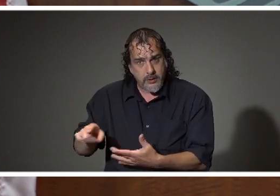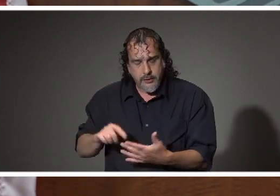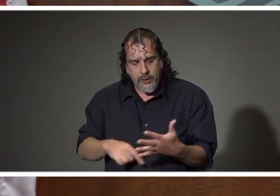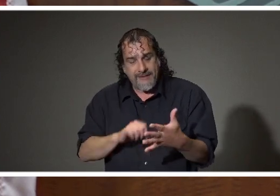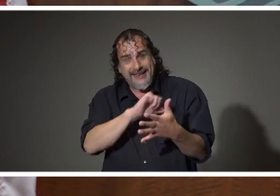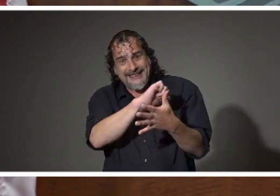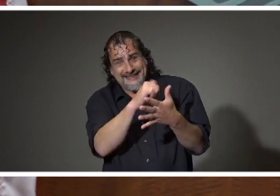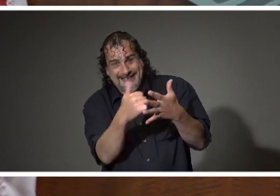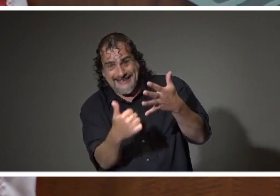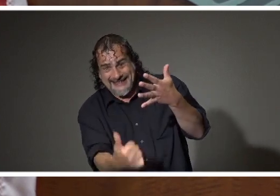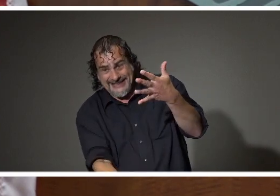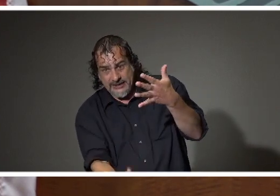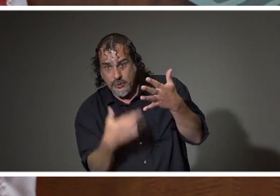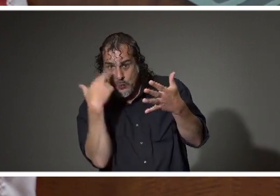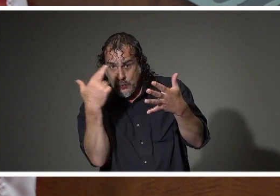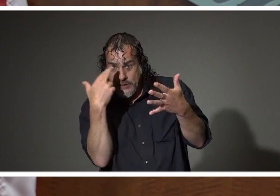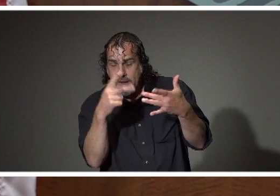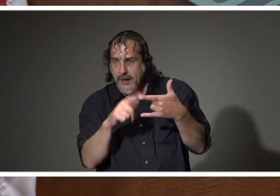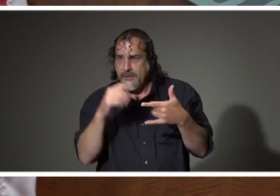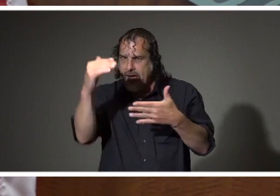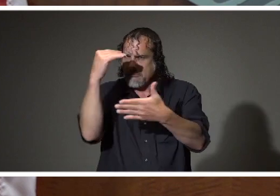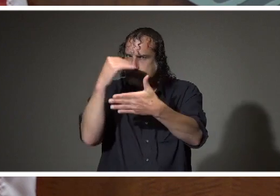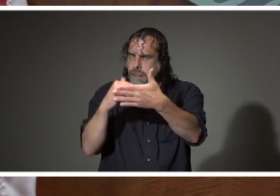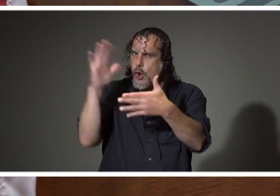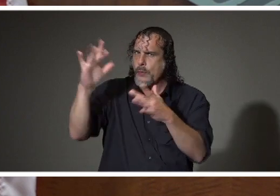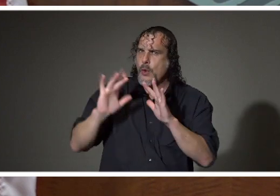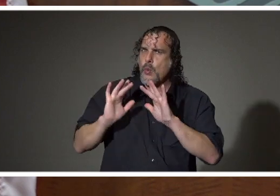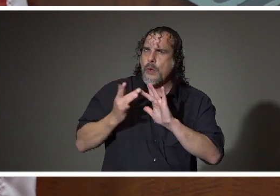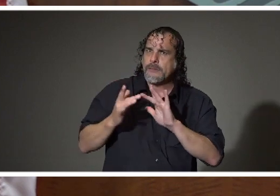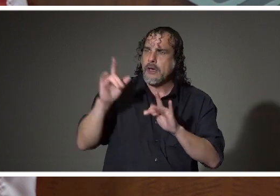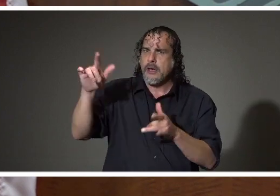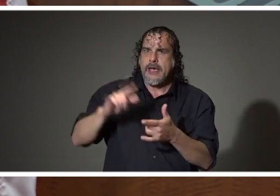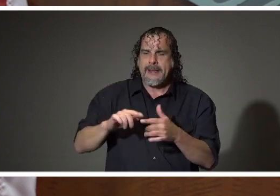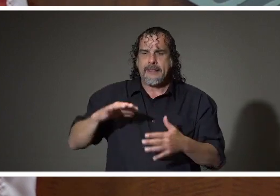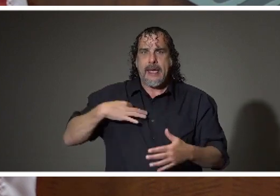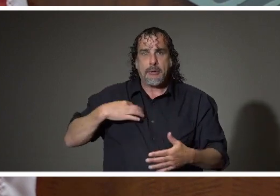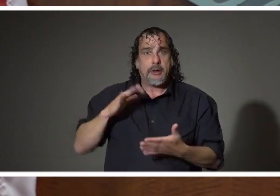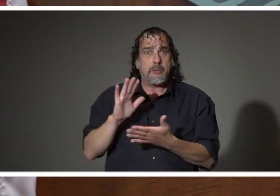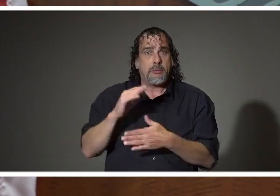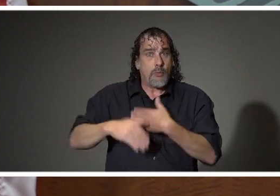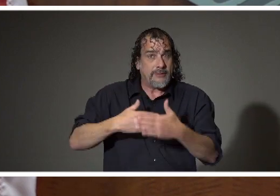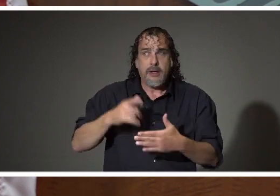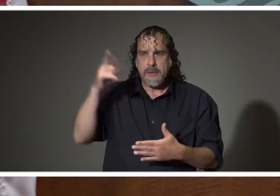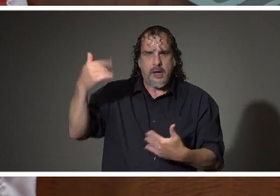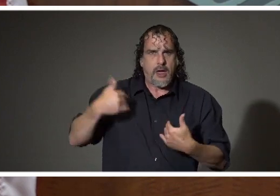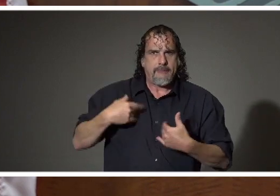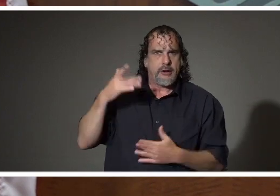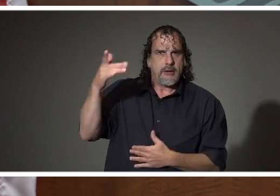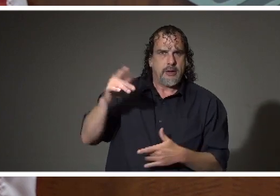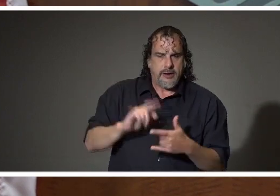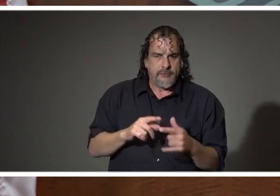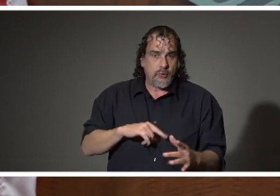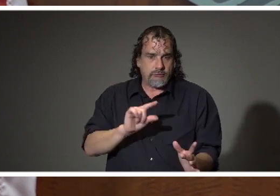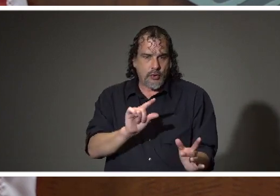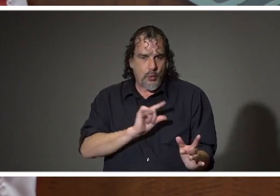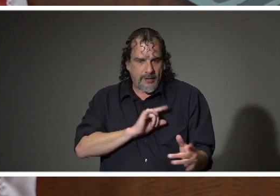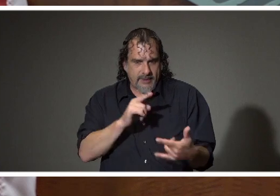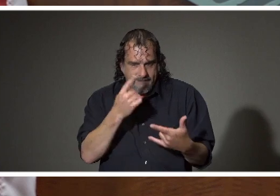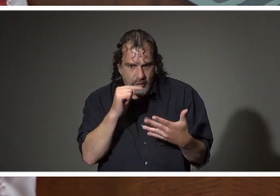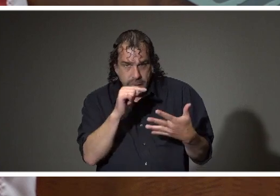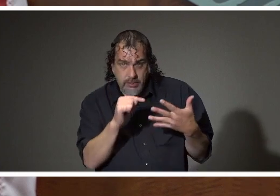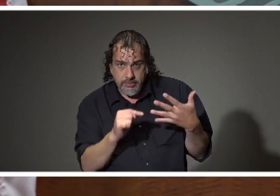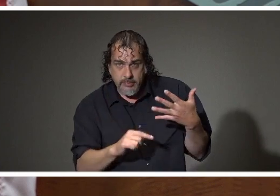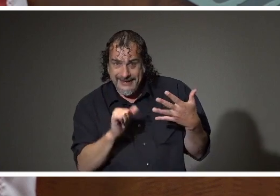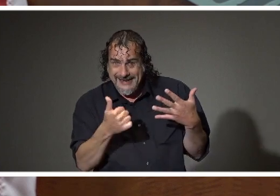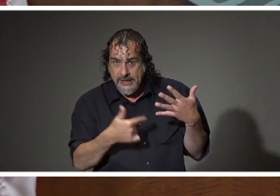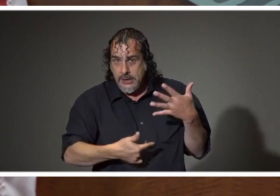it's listed on our website, and they are listed in the application process, if you qualify for one of those 10